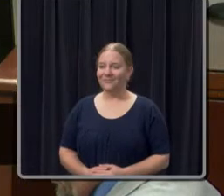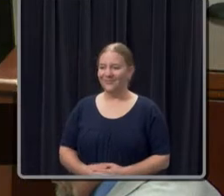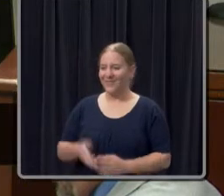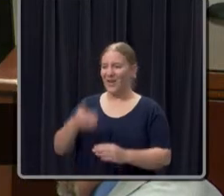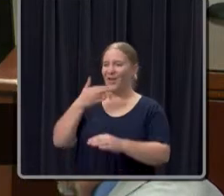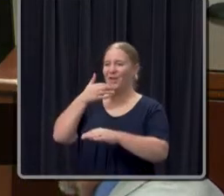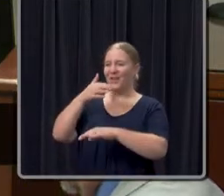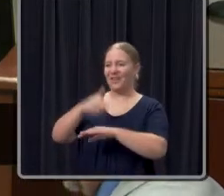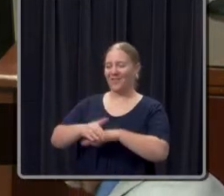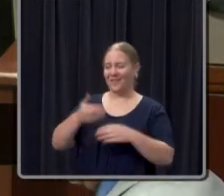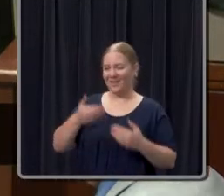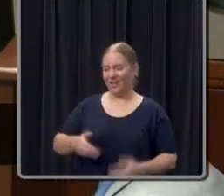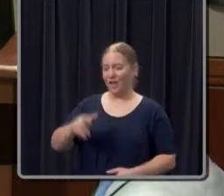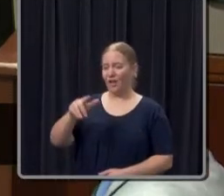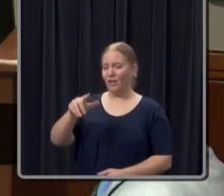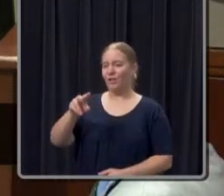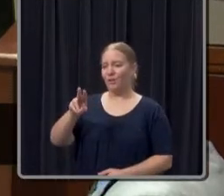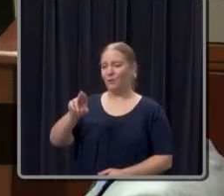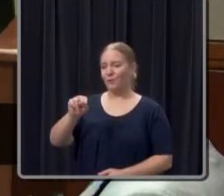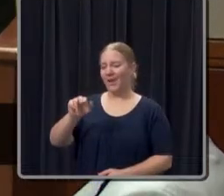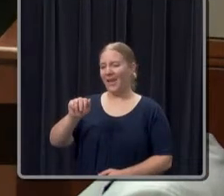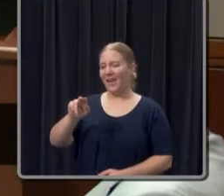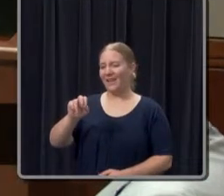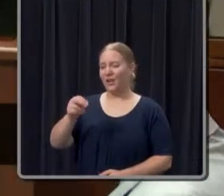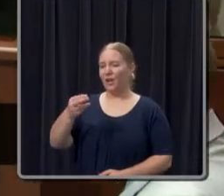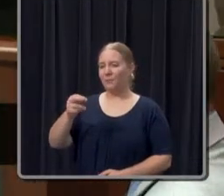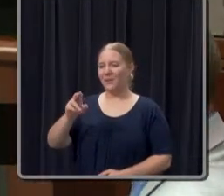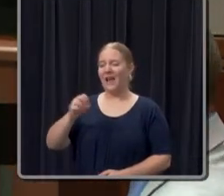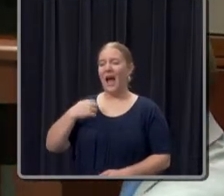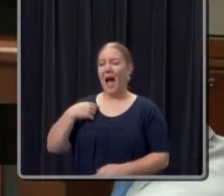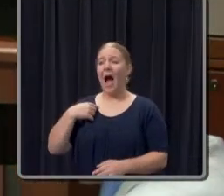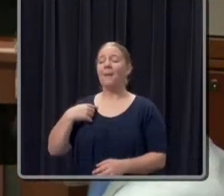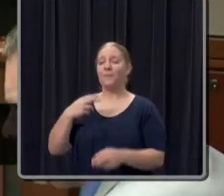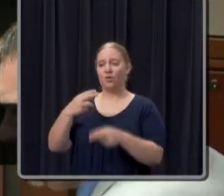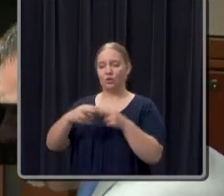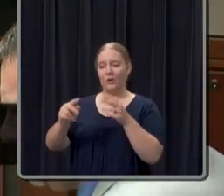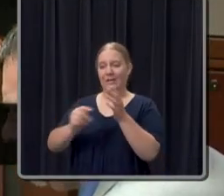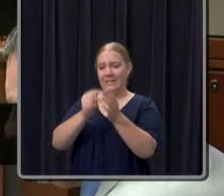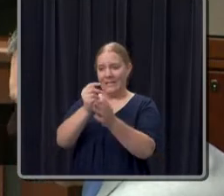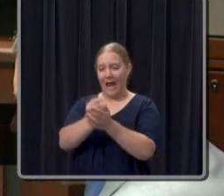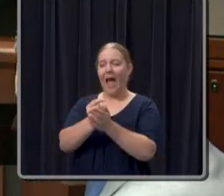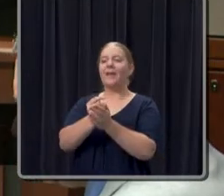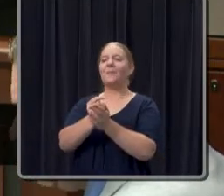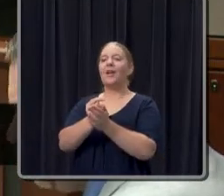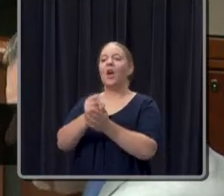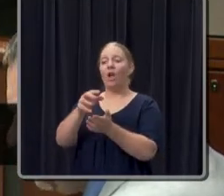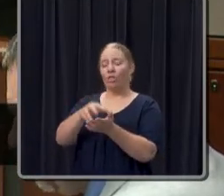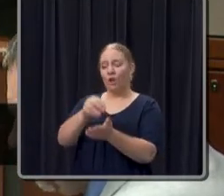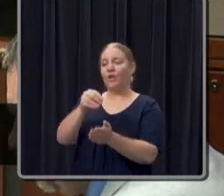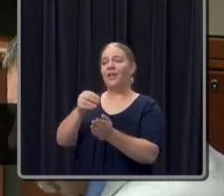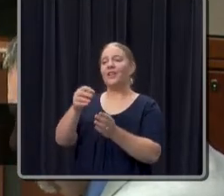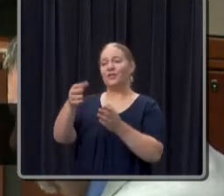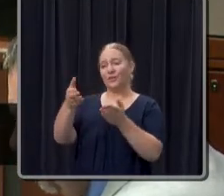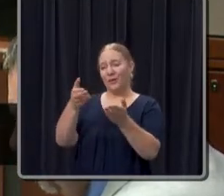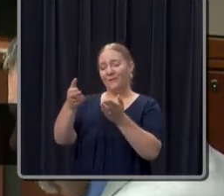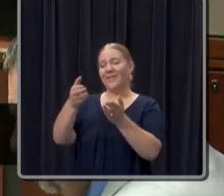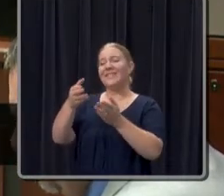Good evening. I'm Luann Hermrich. I'm the interim superintendent for Learning Services working this